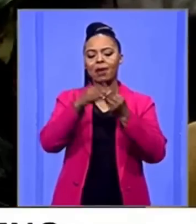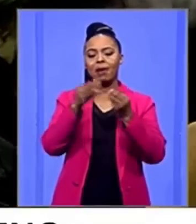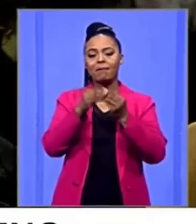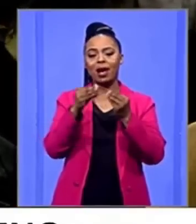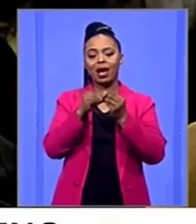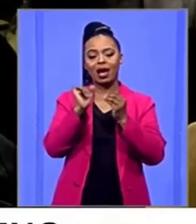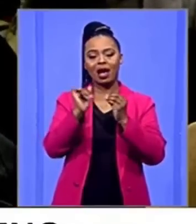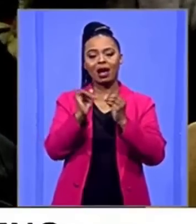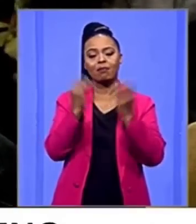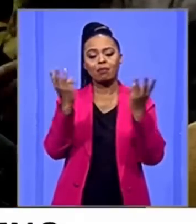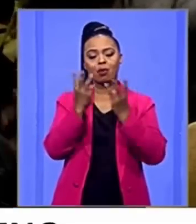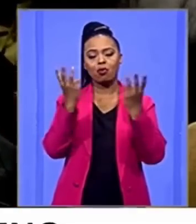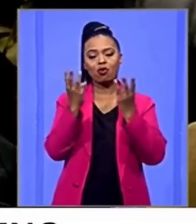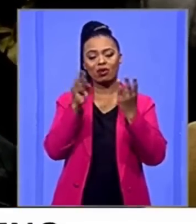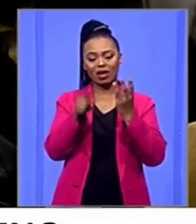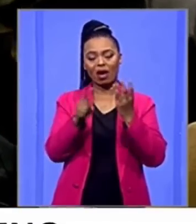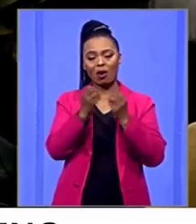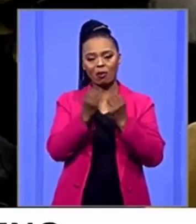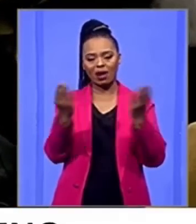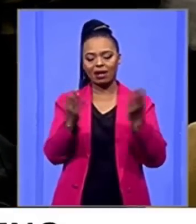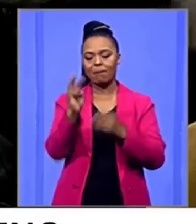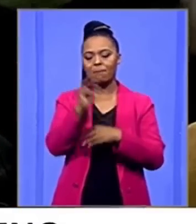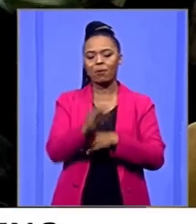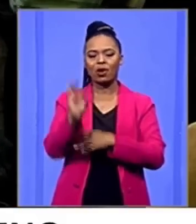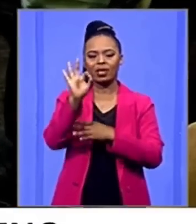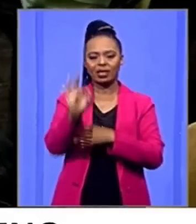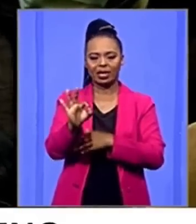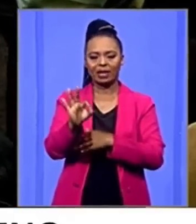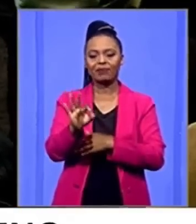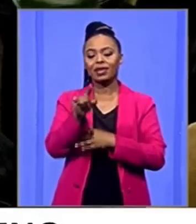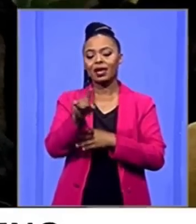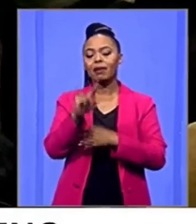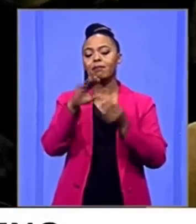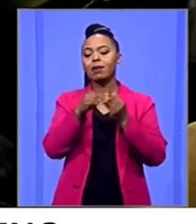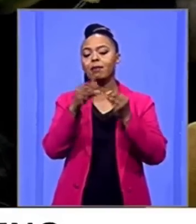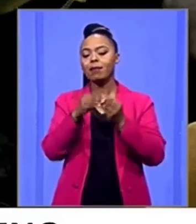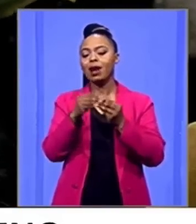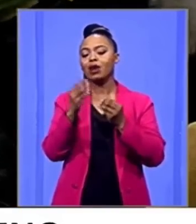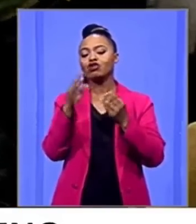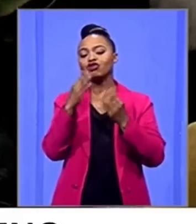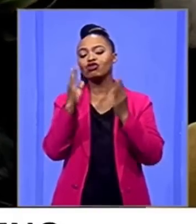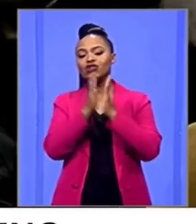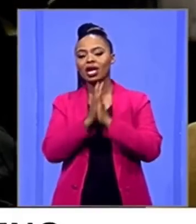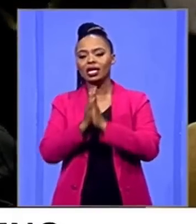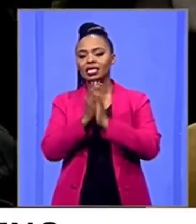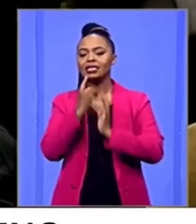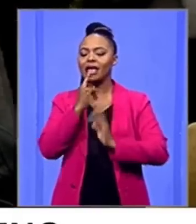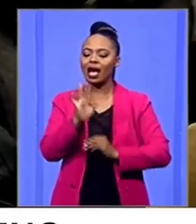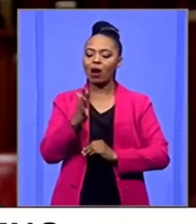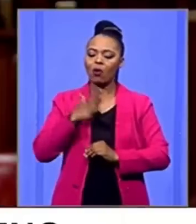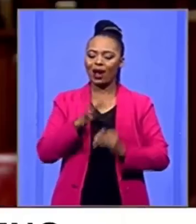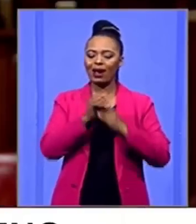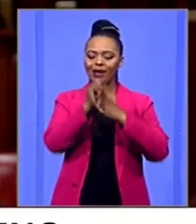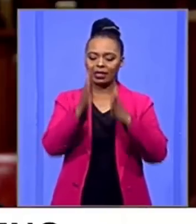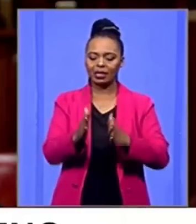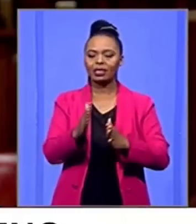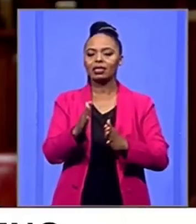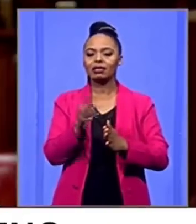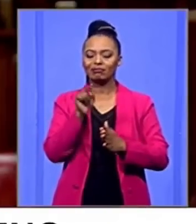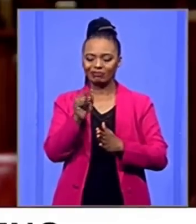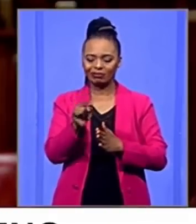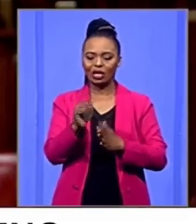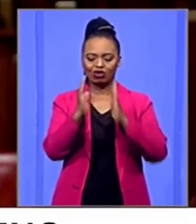ono o ile wa aroganya kereke ka bane ba batla moeteledipele o tla etegetsa tiro ya kereke. Coming here